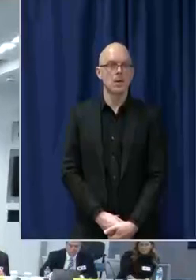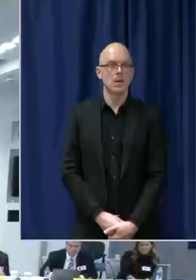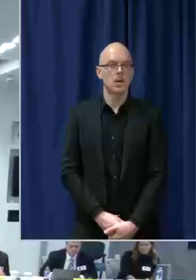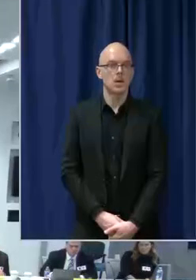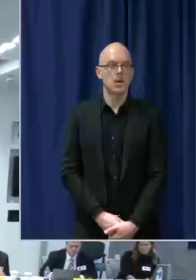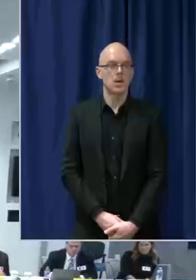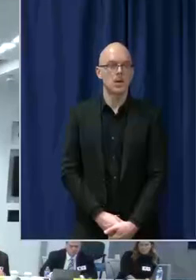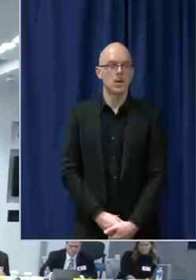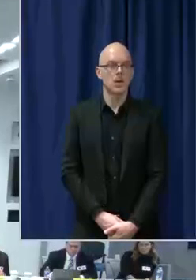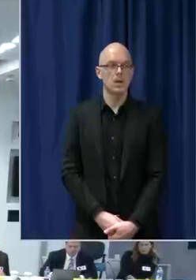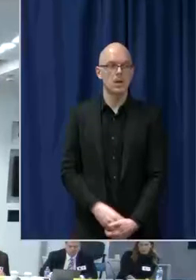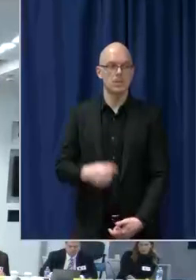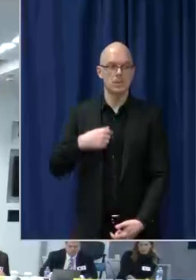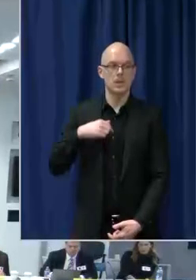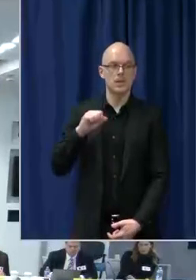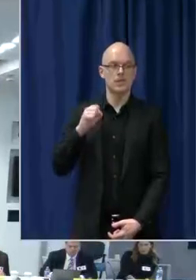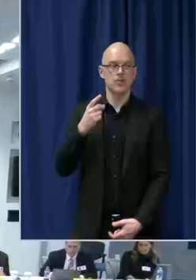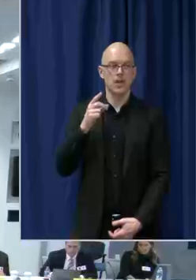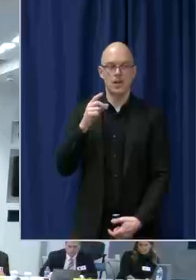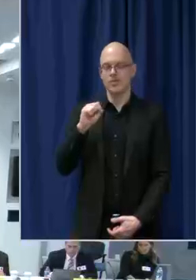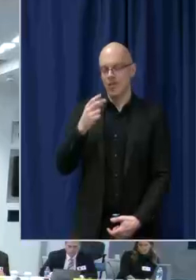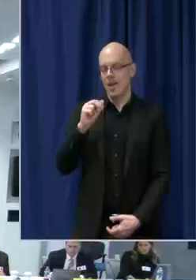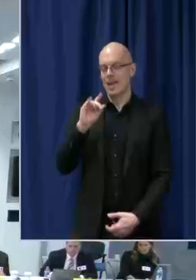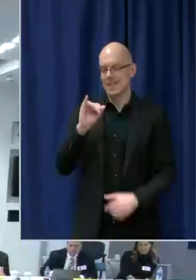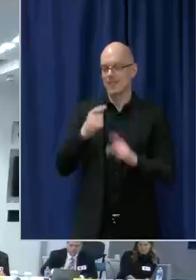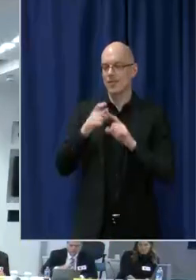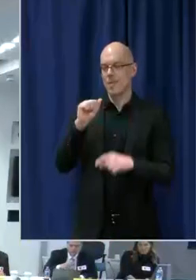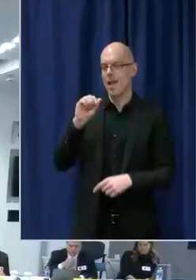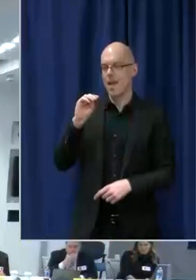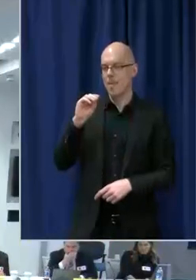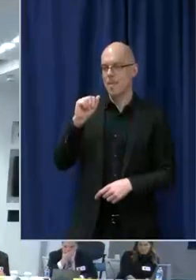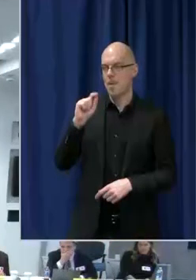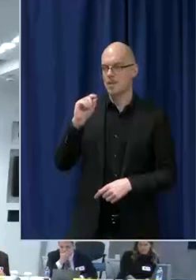you. Yes, Shadi Abuzara from Amazon.